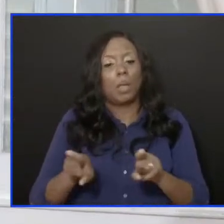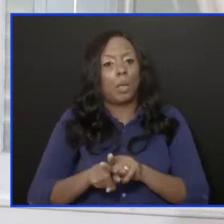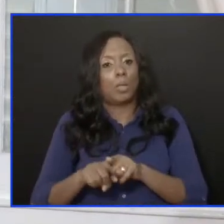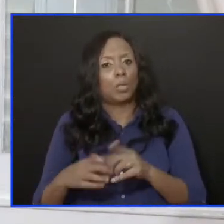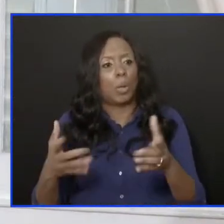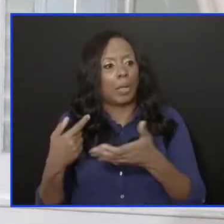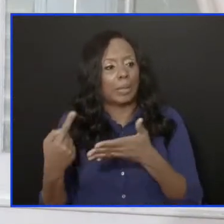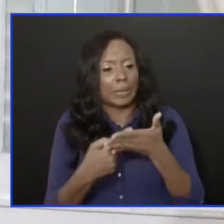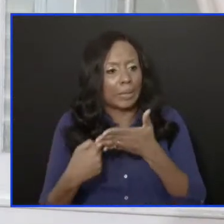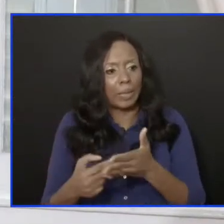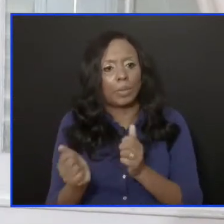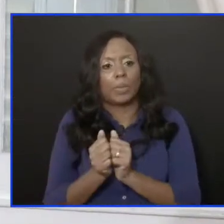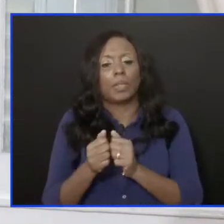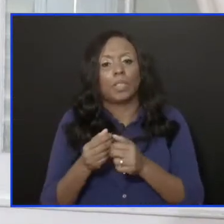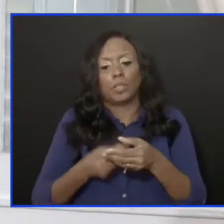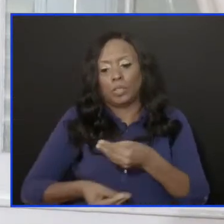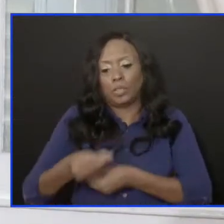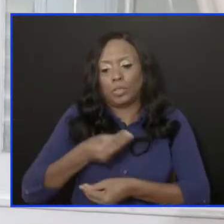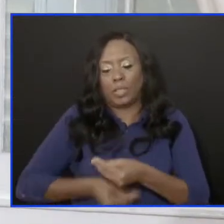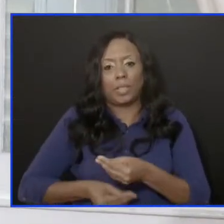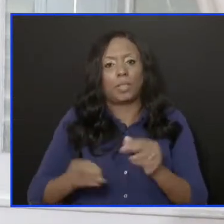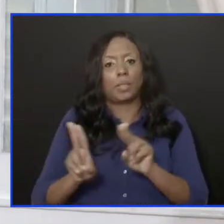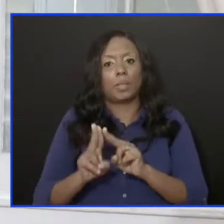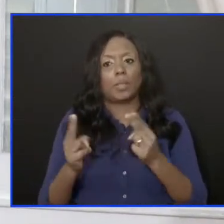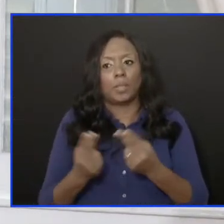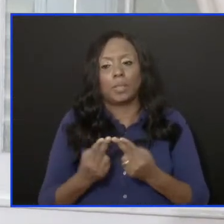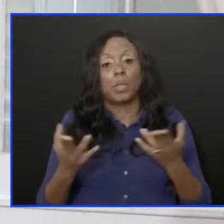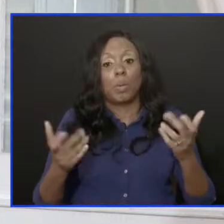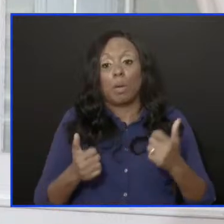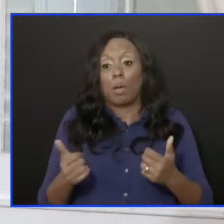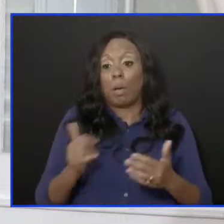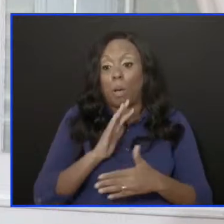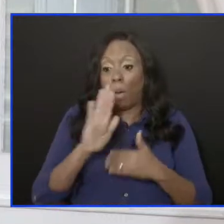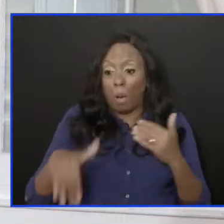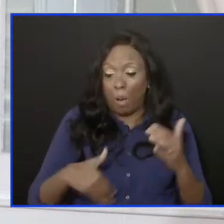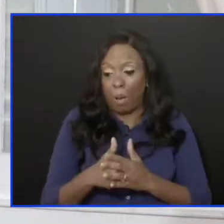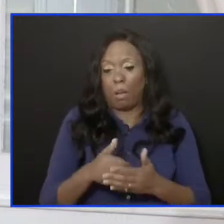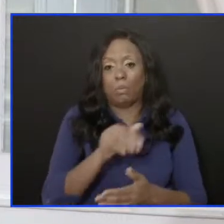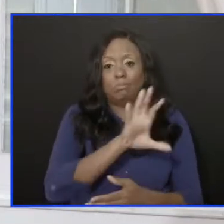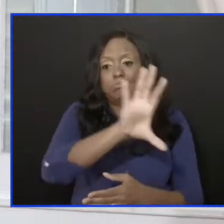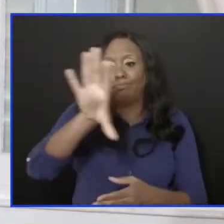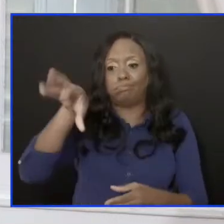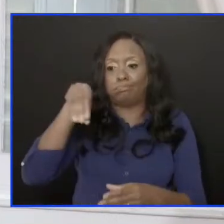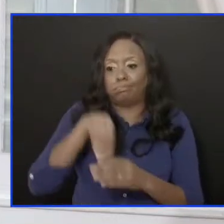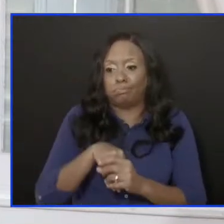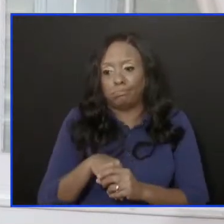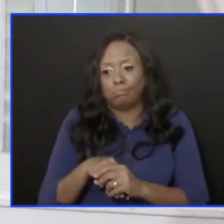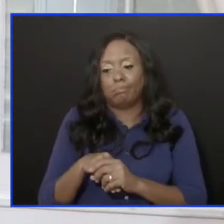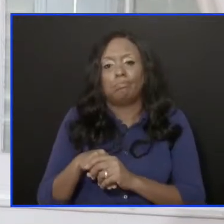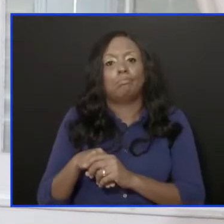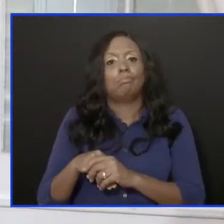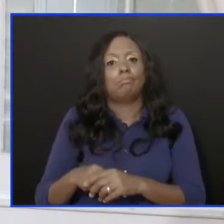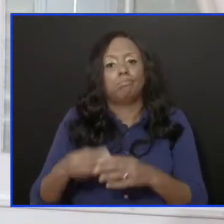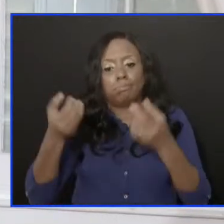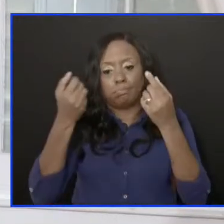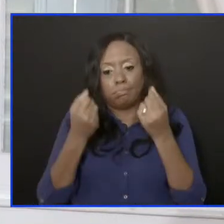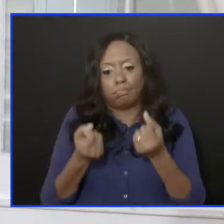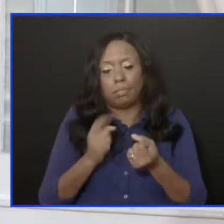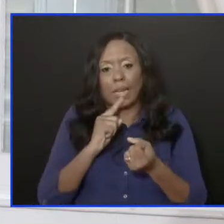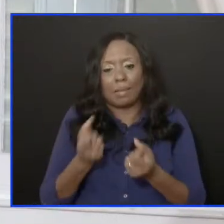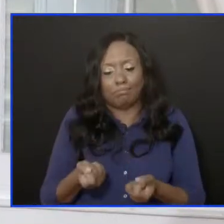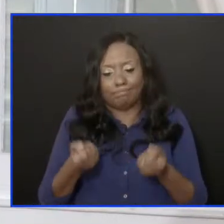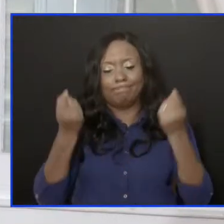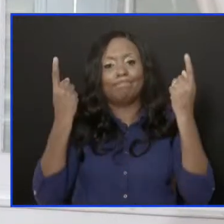so that at the end of the day, we are all on the same page. Some of the issues that arose from the meetings,